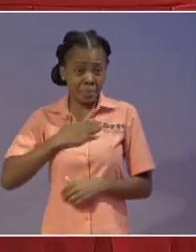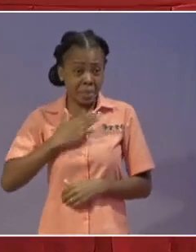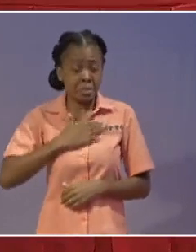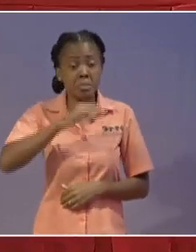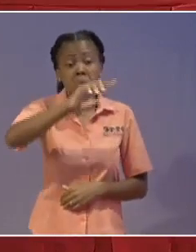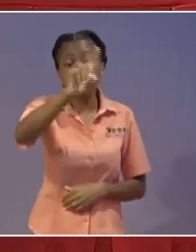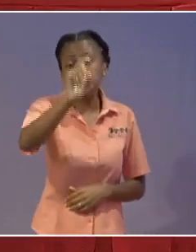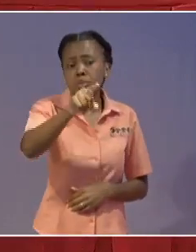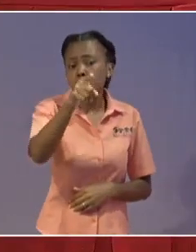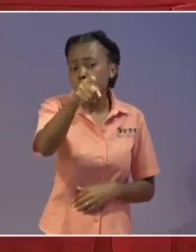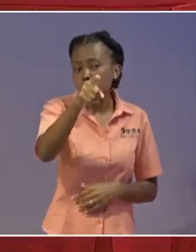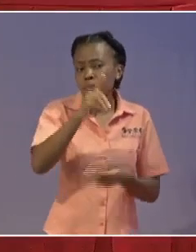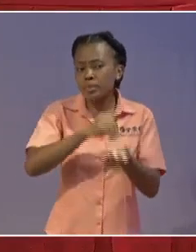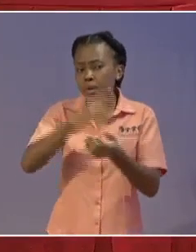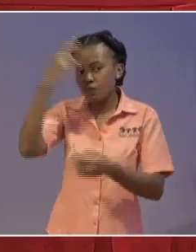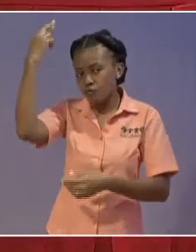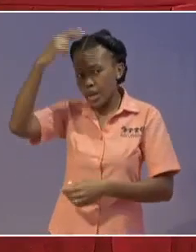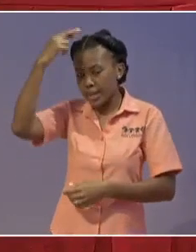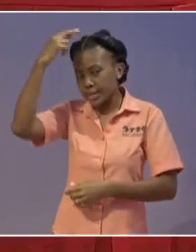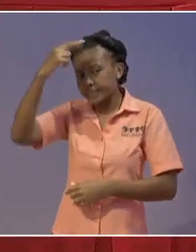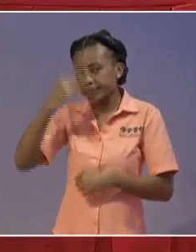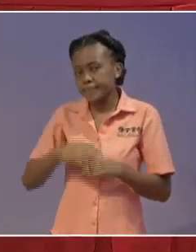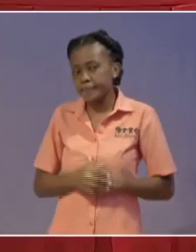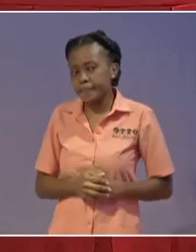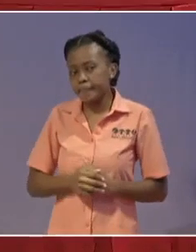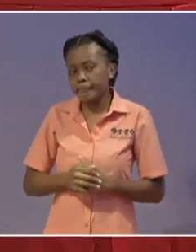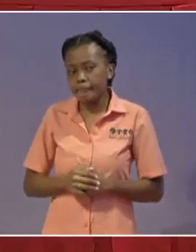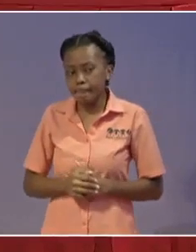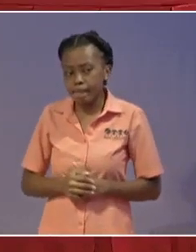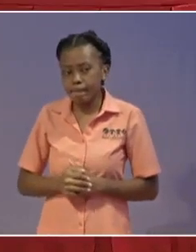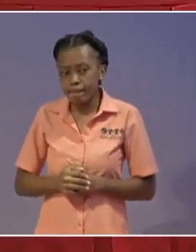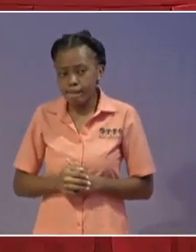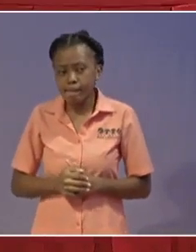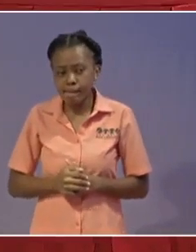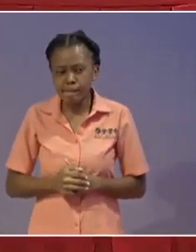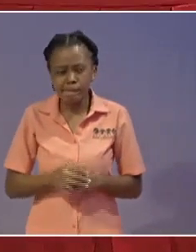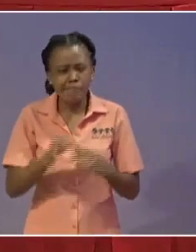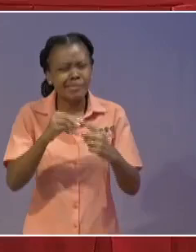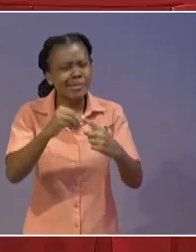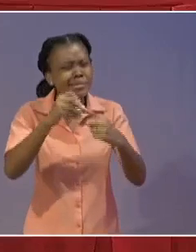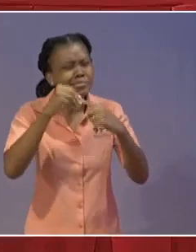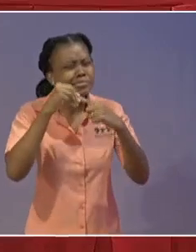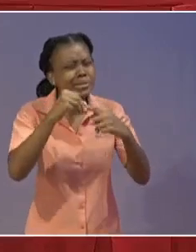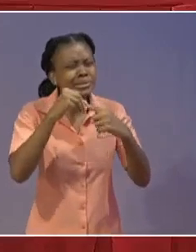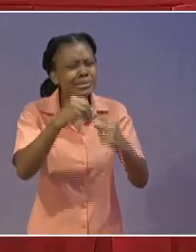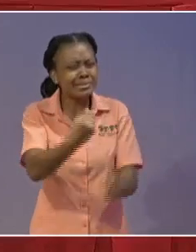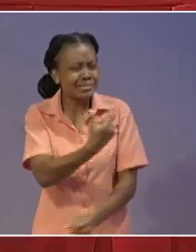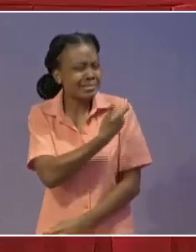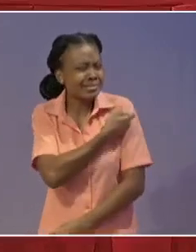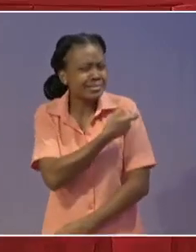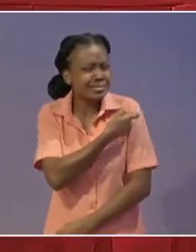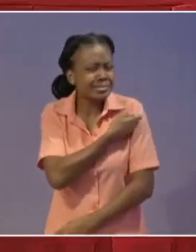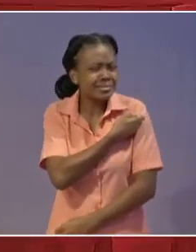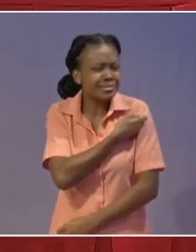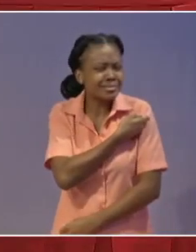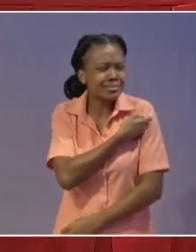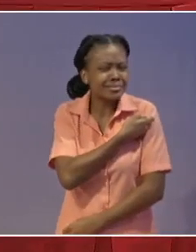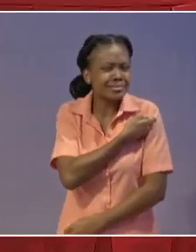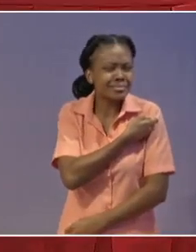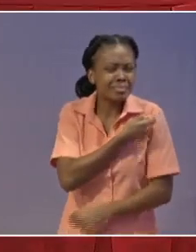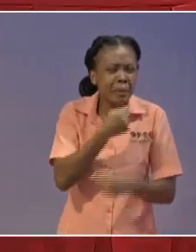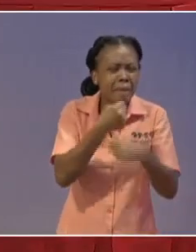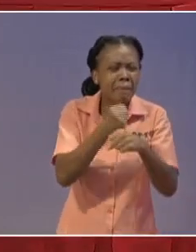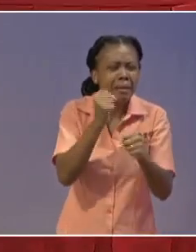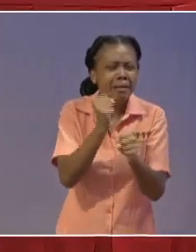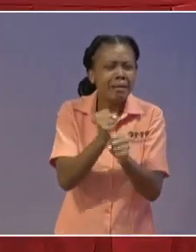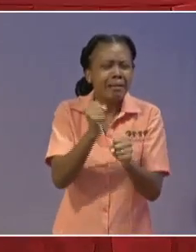CMO. CMO, specific shots are being developed by vaccine manufacturers to be used as boosters. In the case of Sinopharm, they've